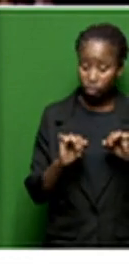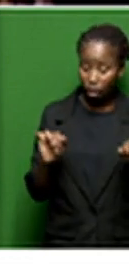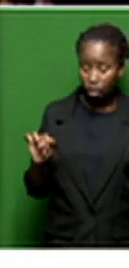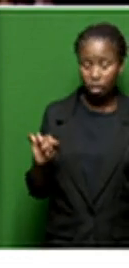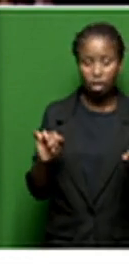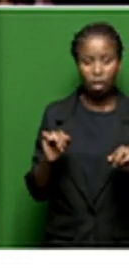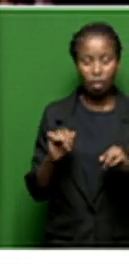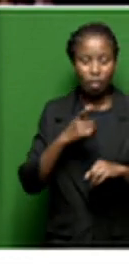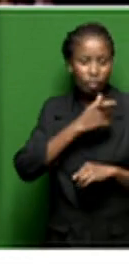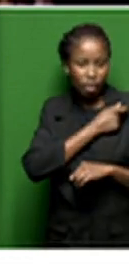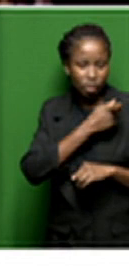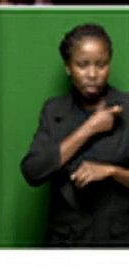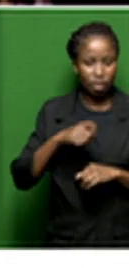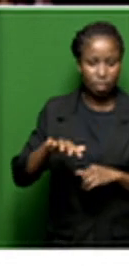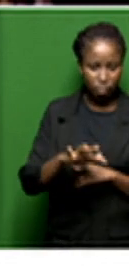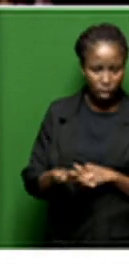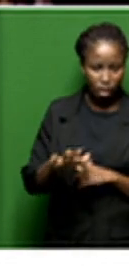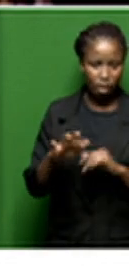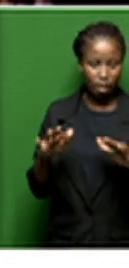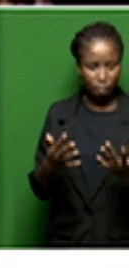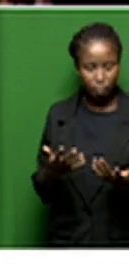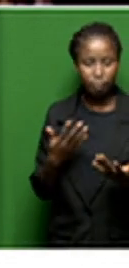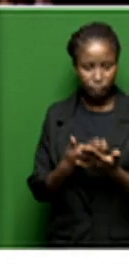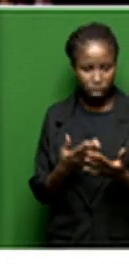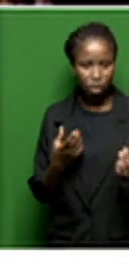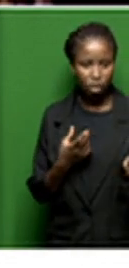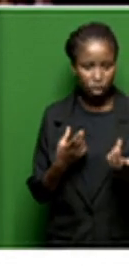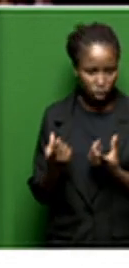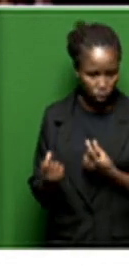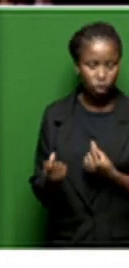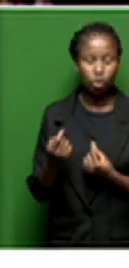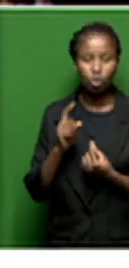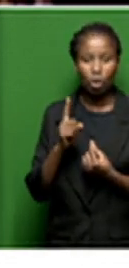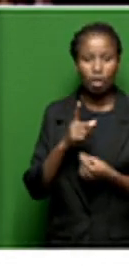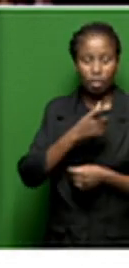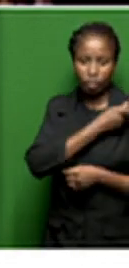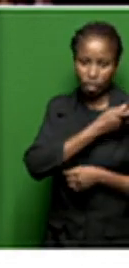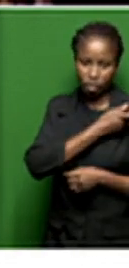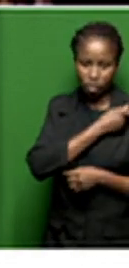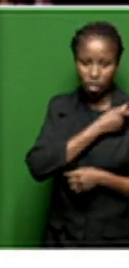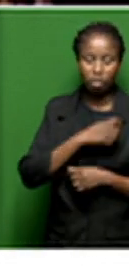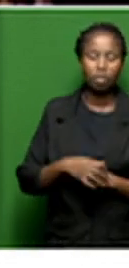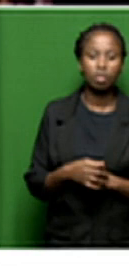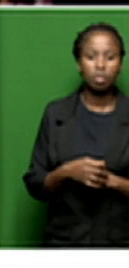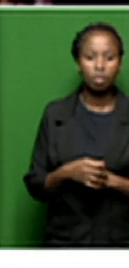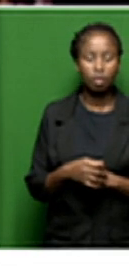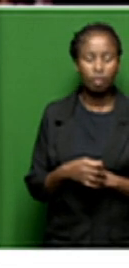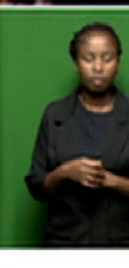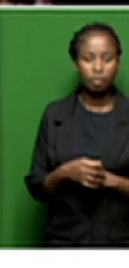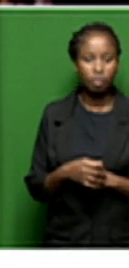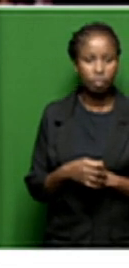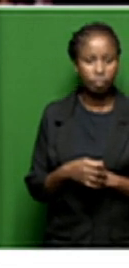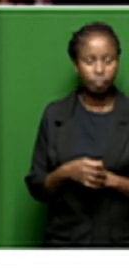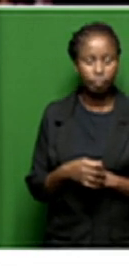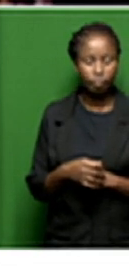sites, firstly, we would get the supply, and secondly, once the supply was there, the vaccine sites were set up, staffed in